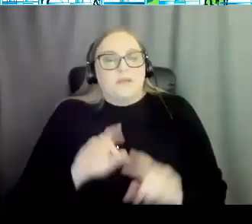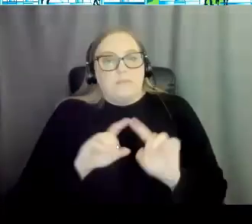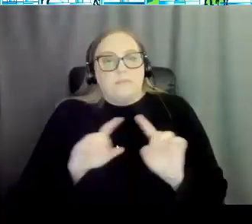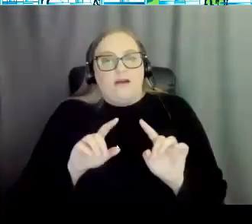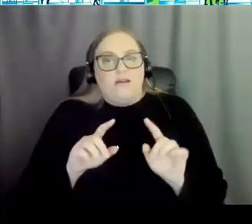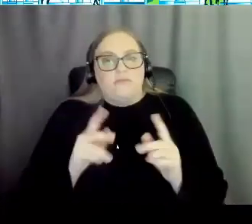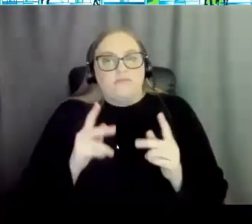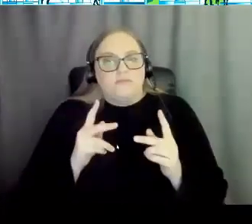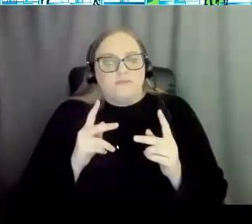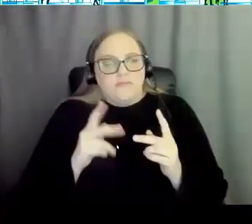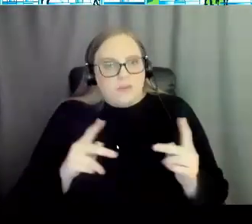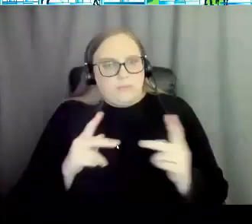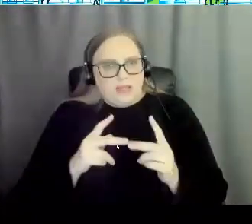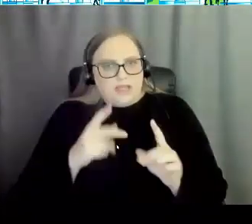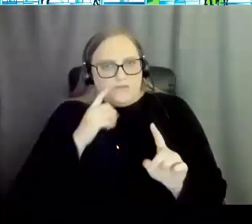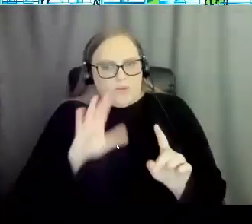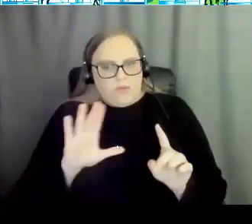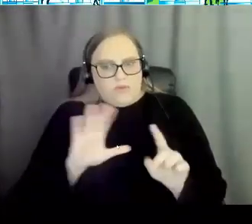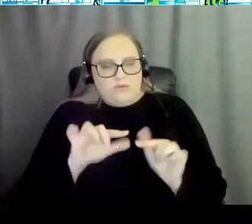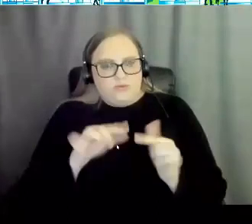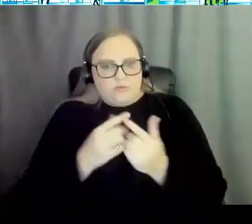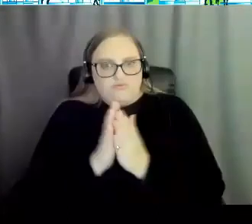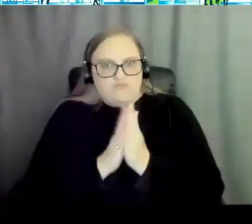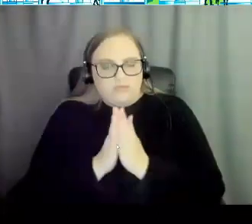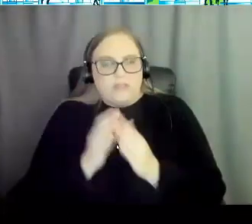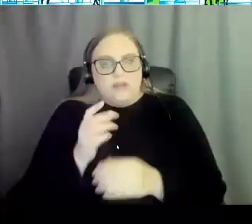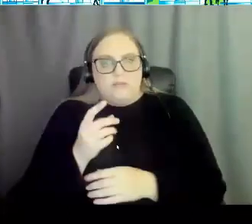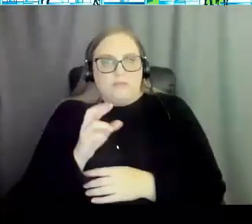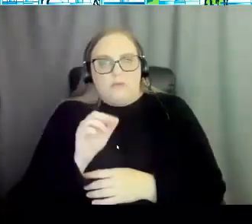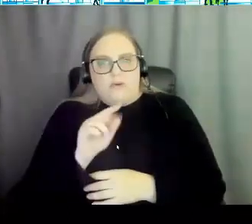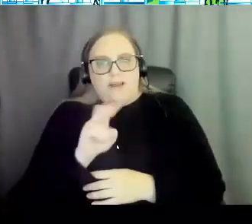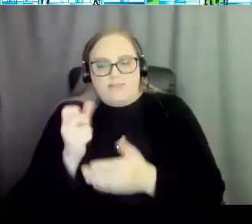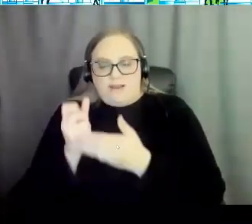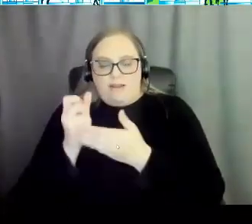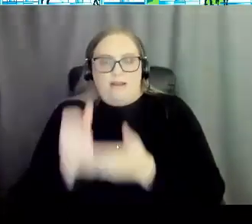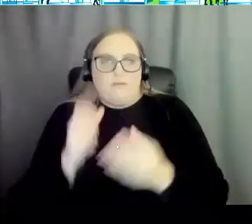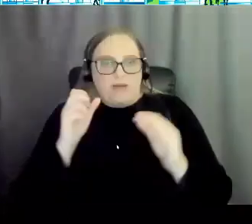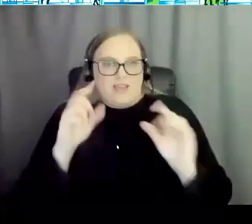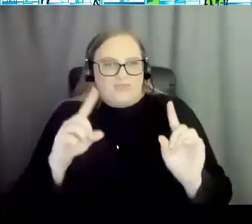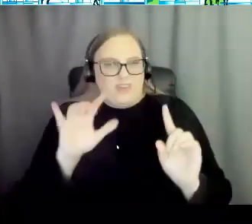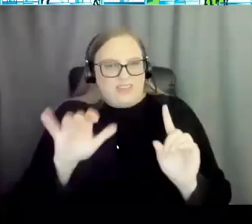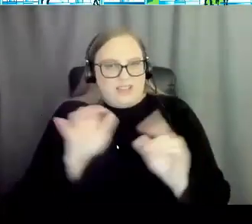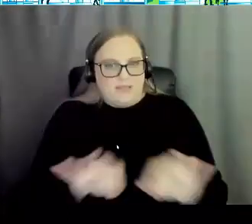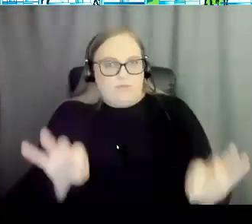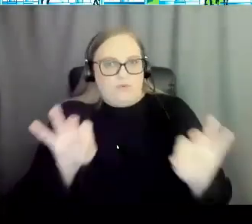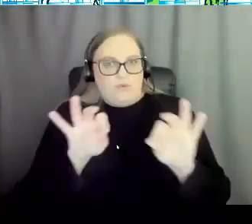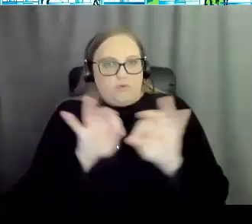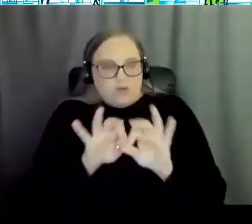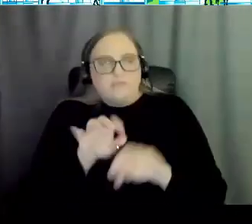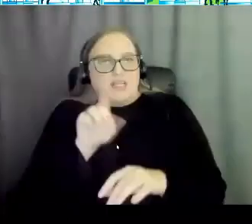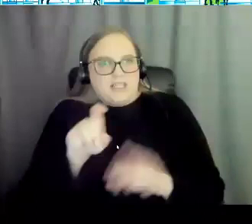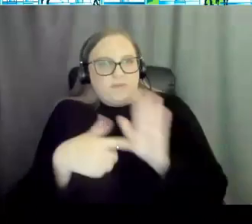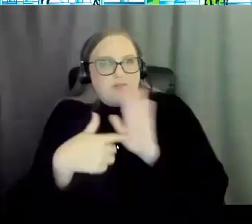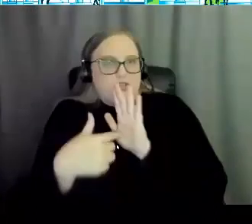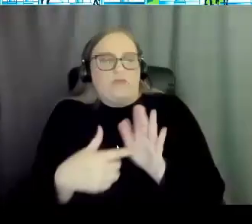groups to be proactive and help educate. I think that's the key piece that needs to be shown, is really the